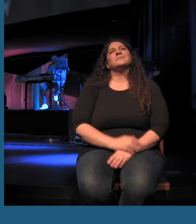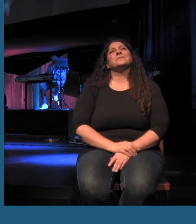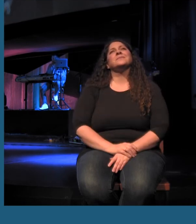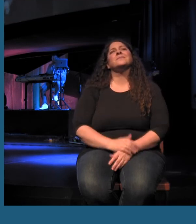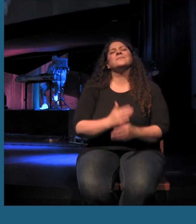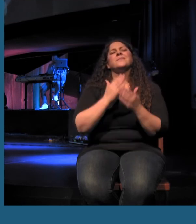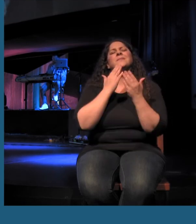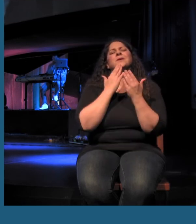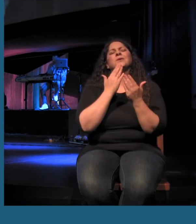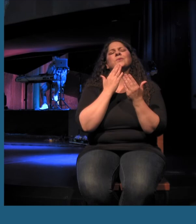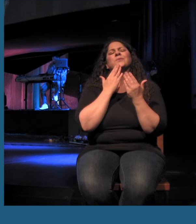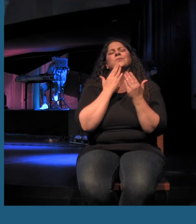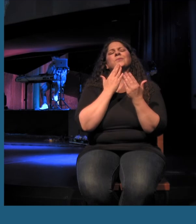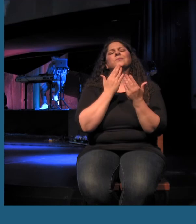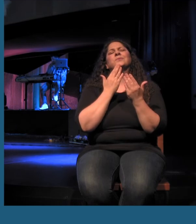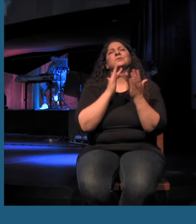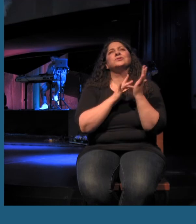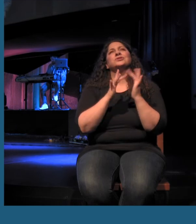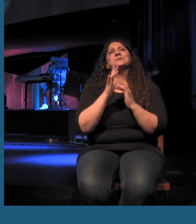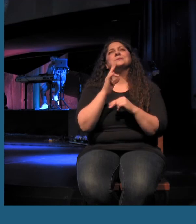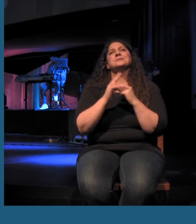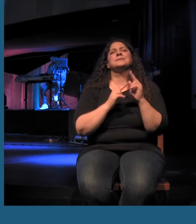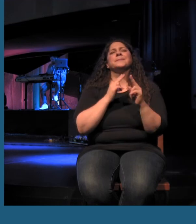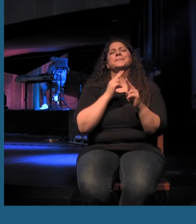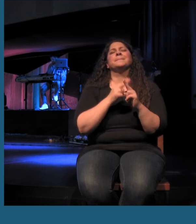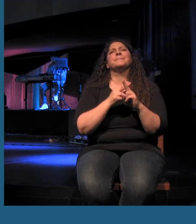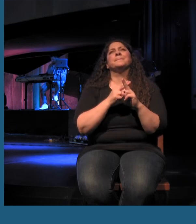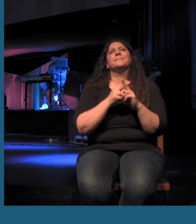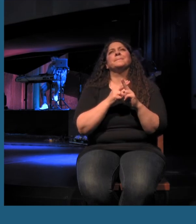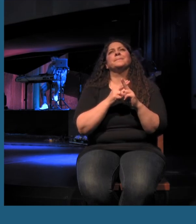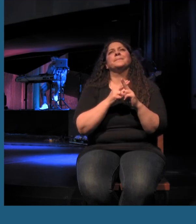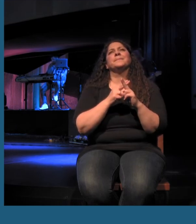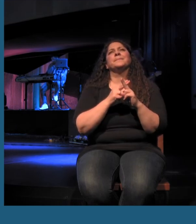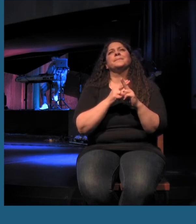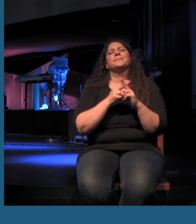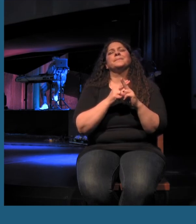I thank you for it. In Jesus' name.